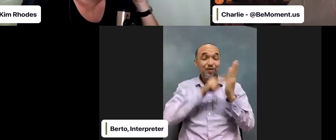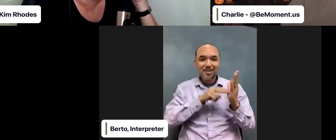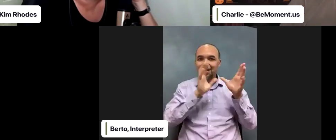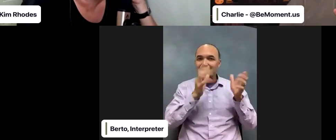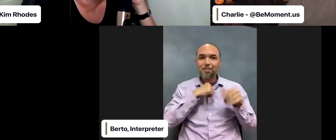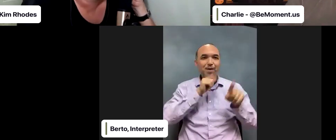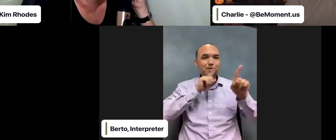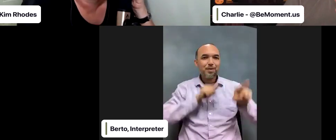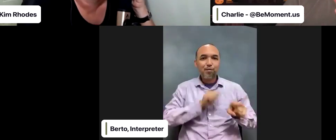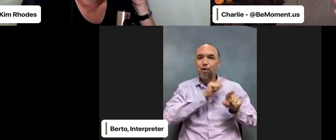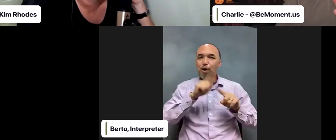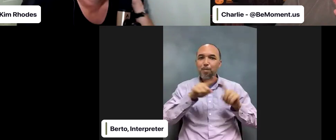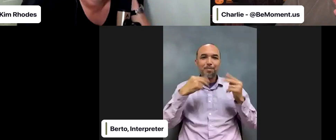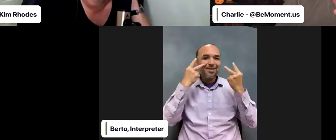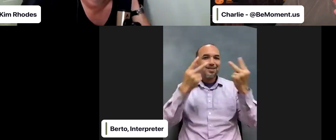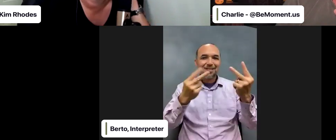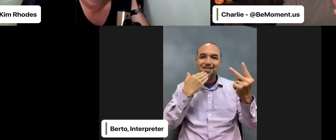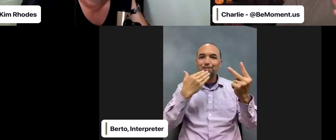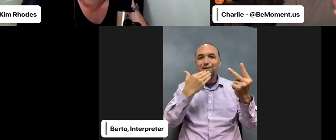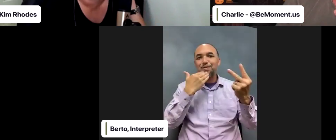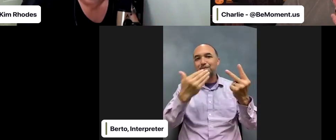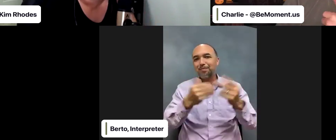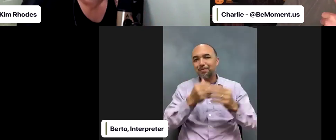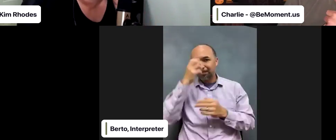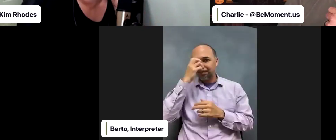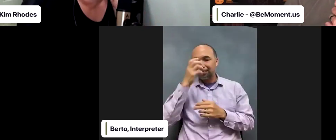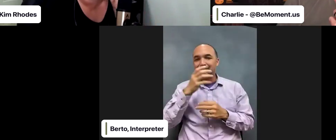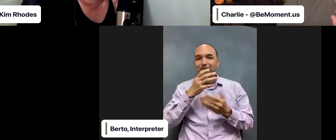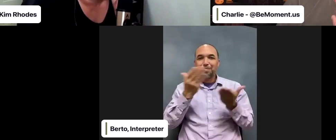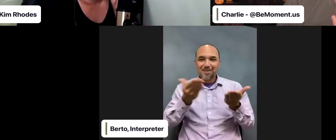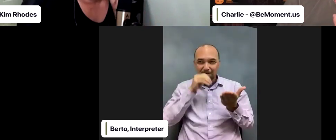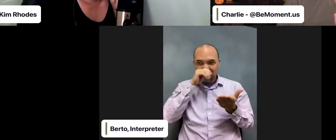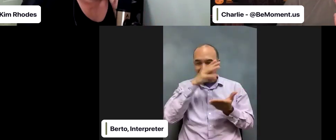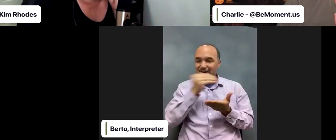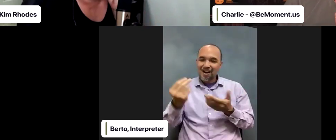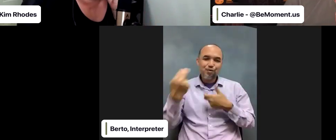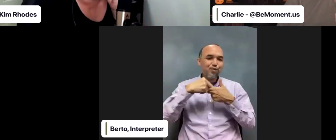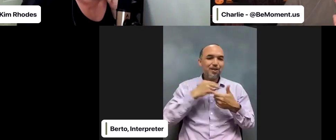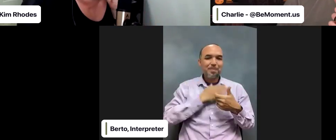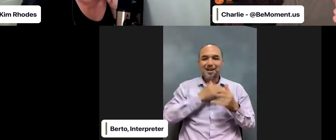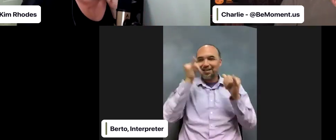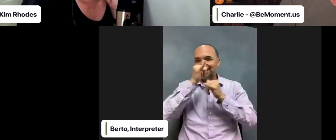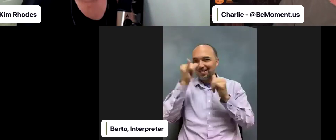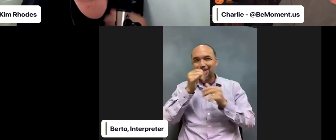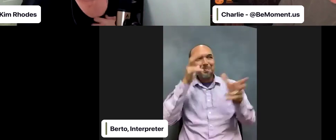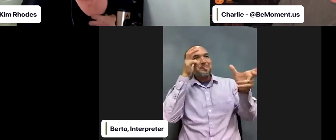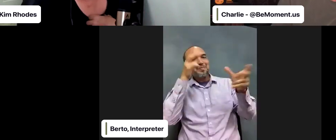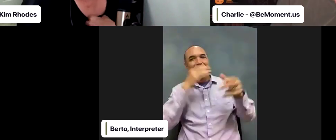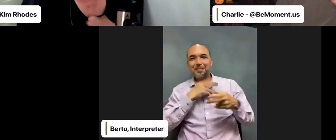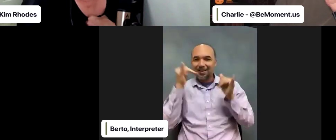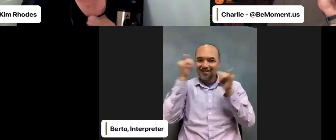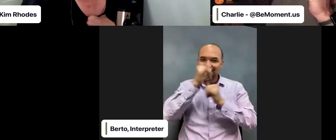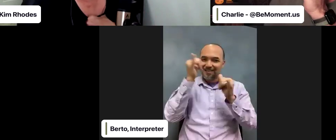but I'm seeing them. Thank you so much. Thank you. Thank you. Thank you for being here and indulging me in my silliness and sharing in my